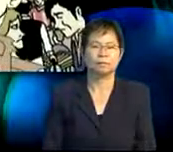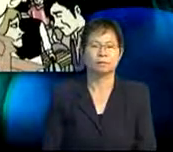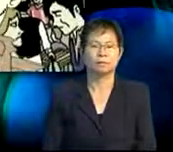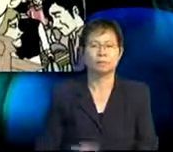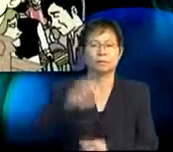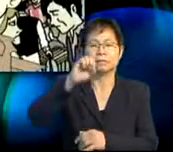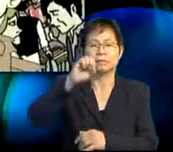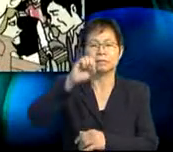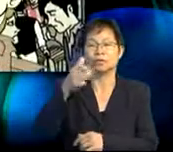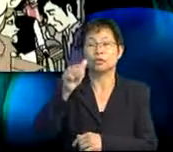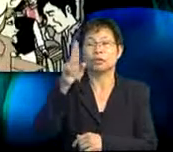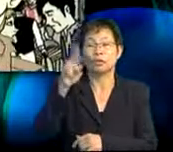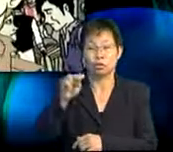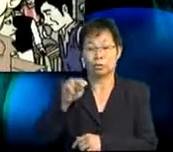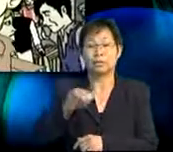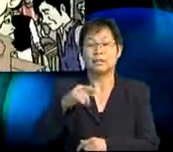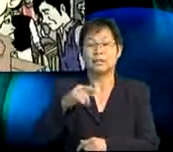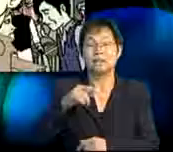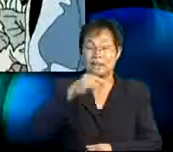Sean, it's me, Patrick.